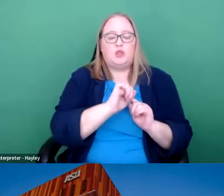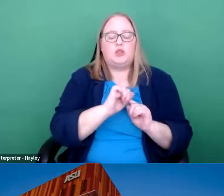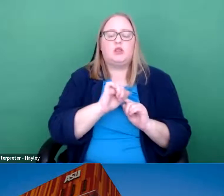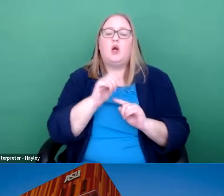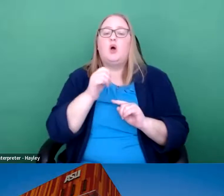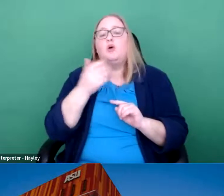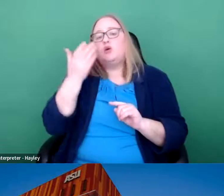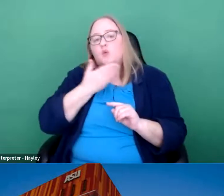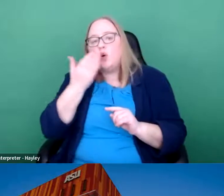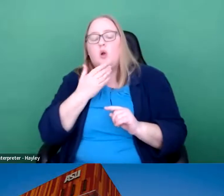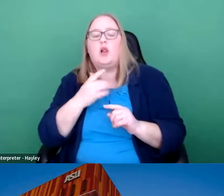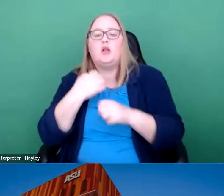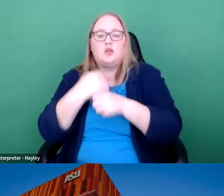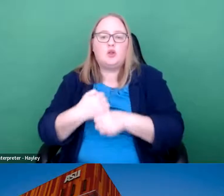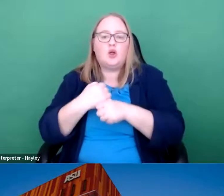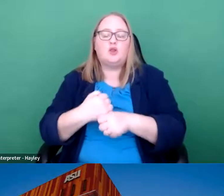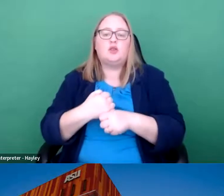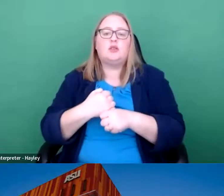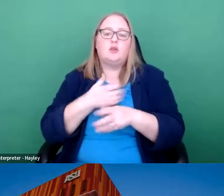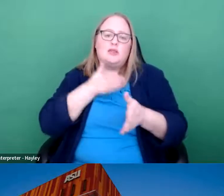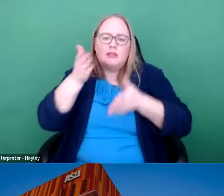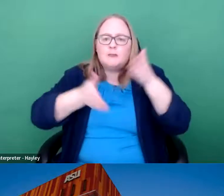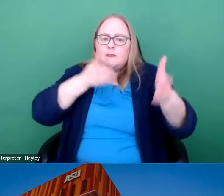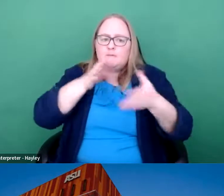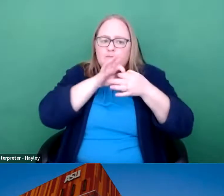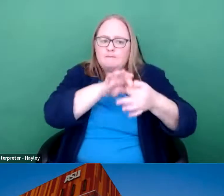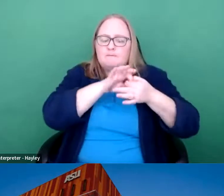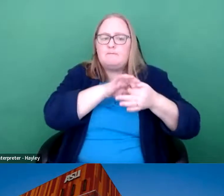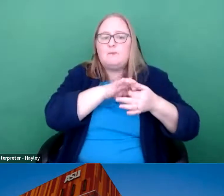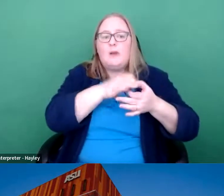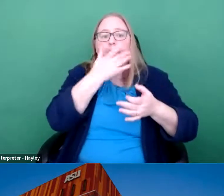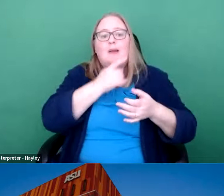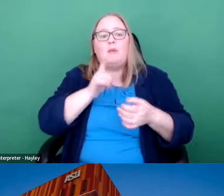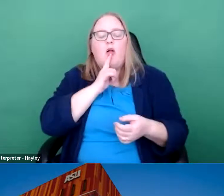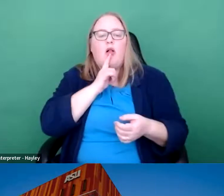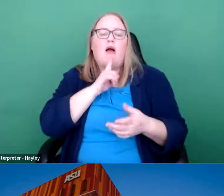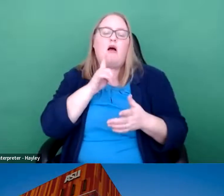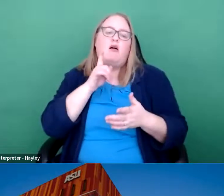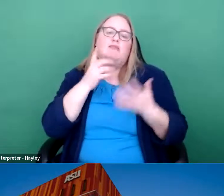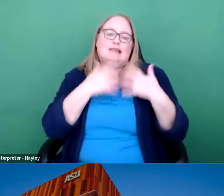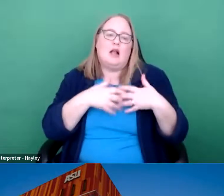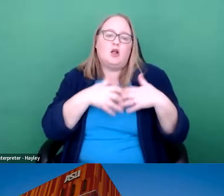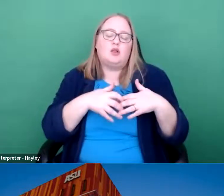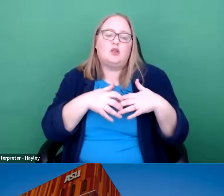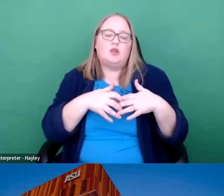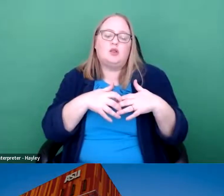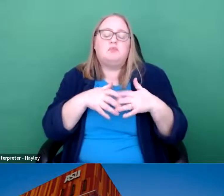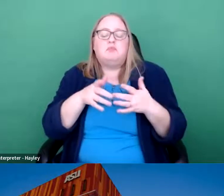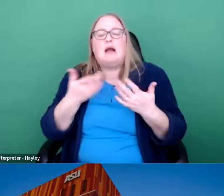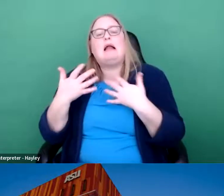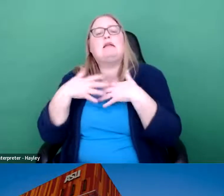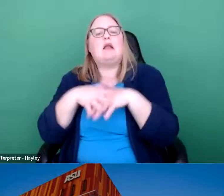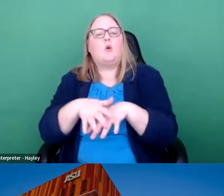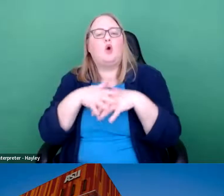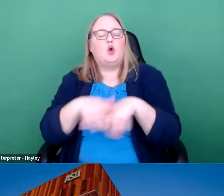churches where we go and we interact with other people and technologies, right? But they are also networks, and networks in this digital